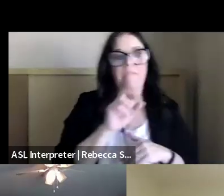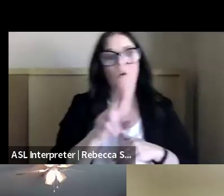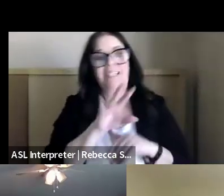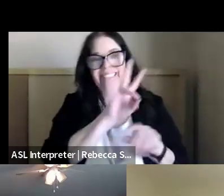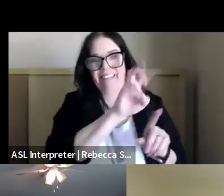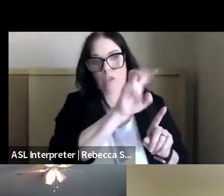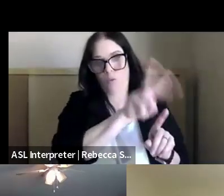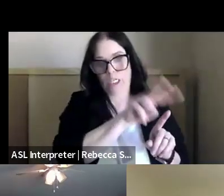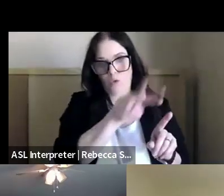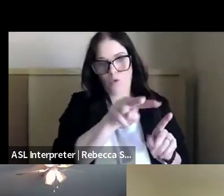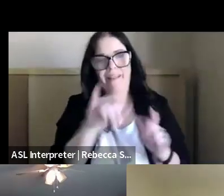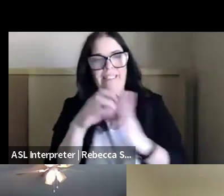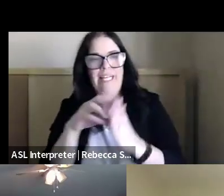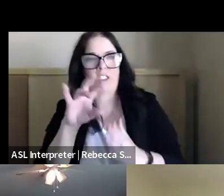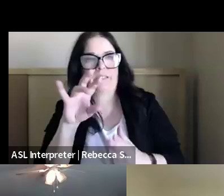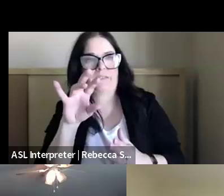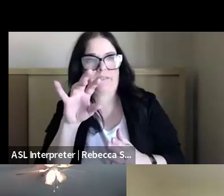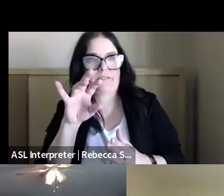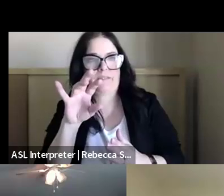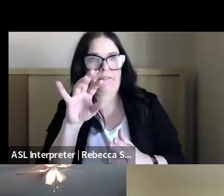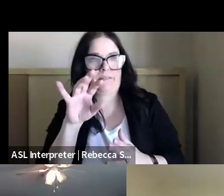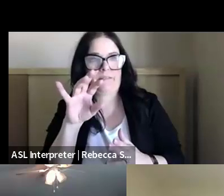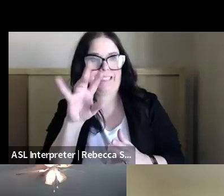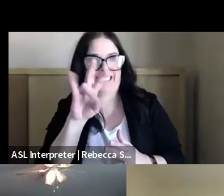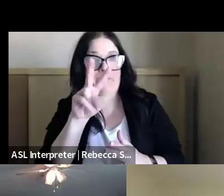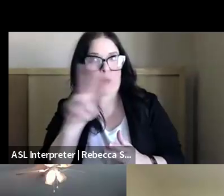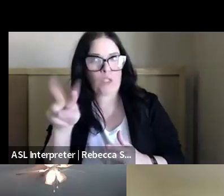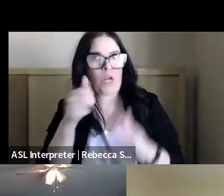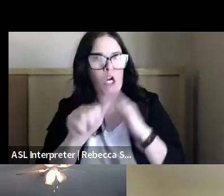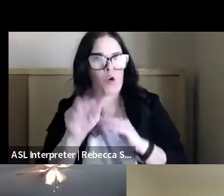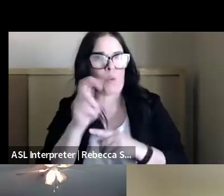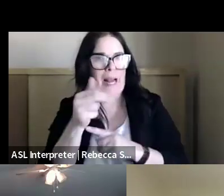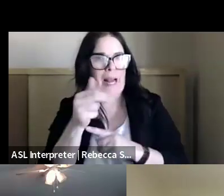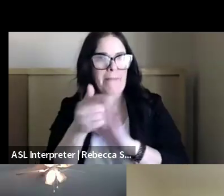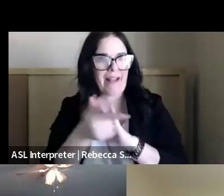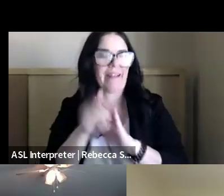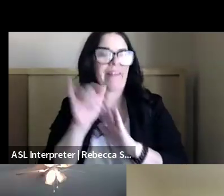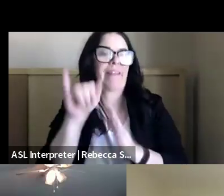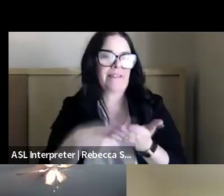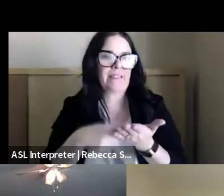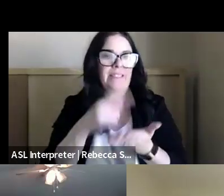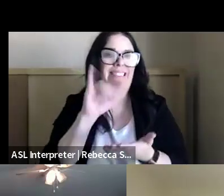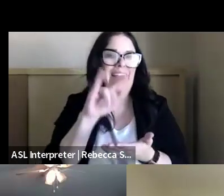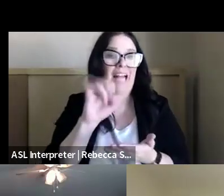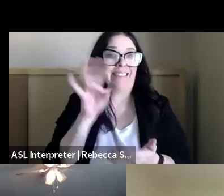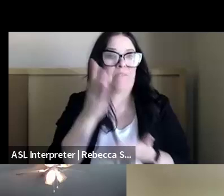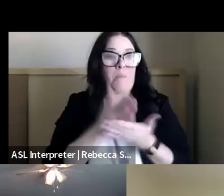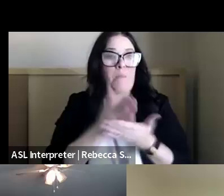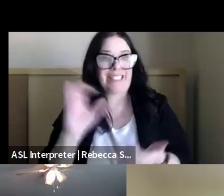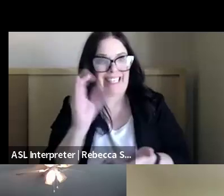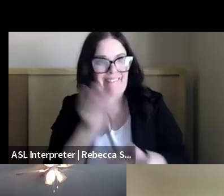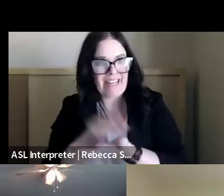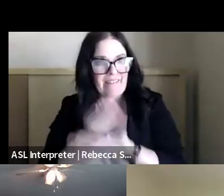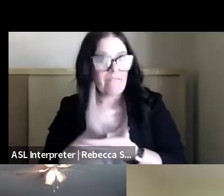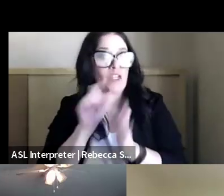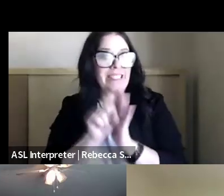722 refers to section 722 of the Rehabilitation Act, which addresses Title VII Part C funding for states